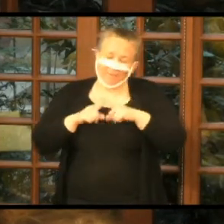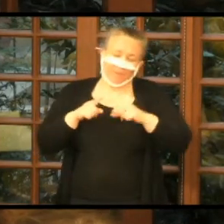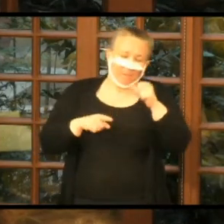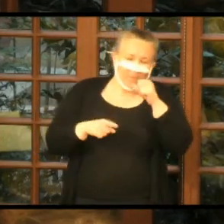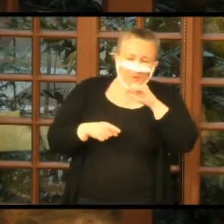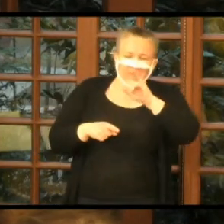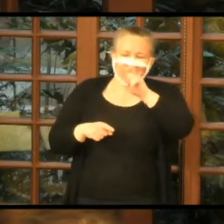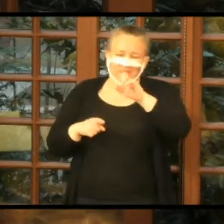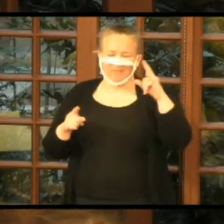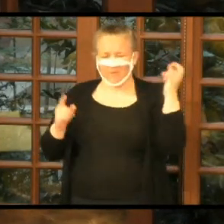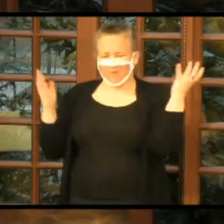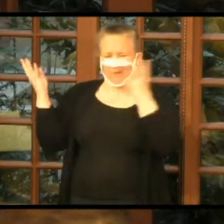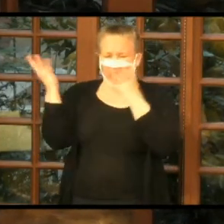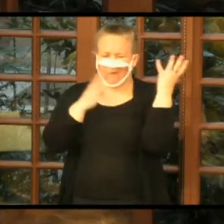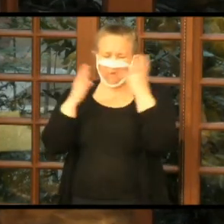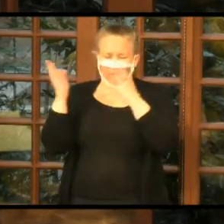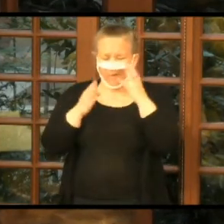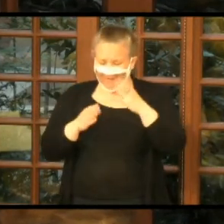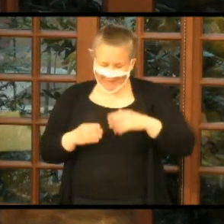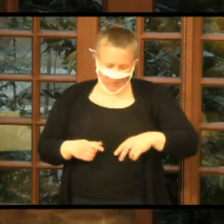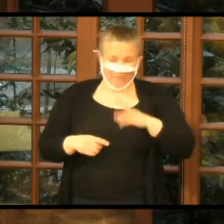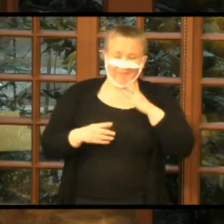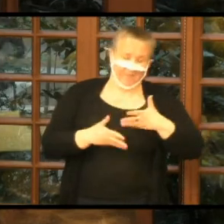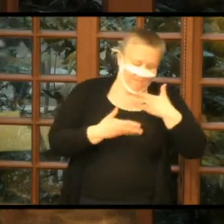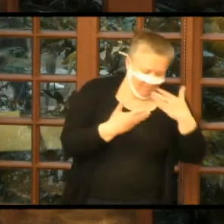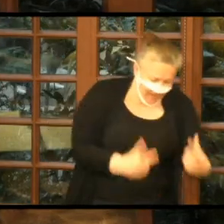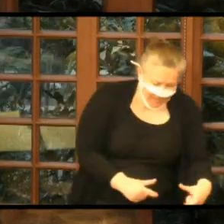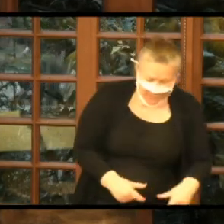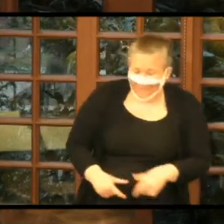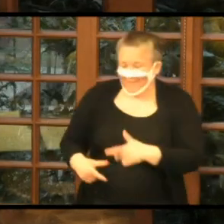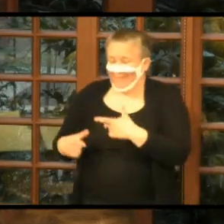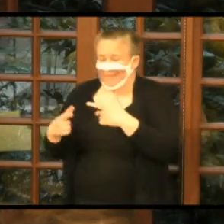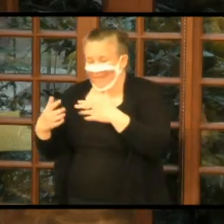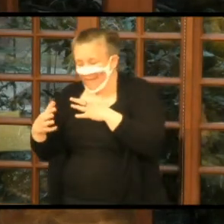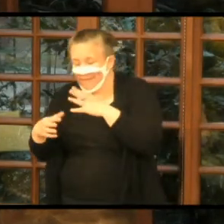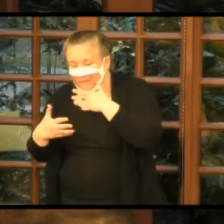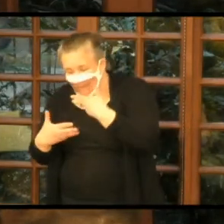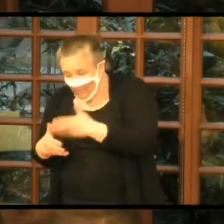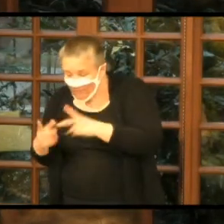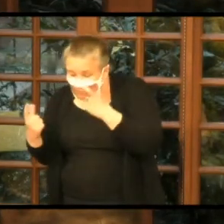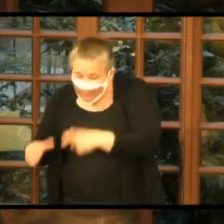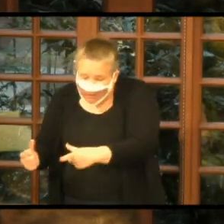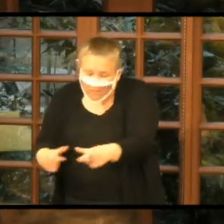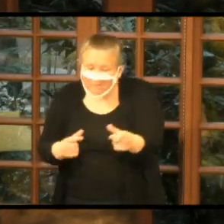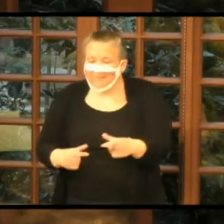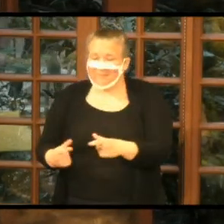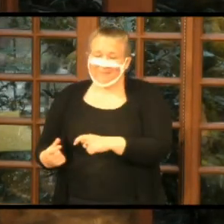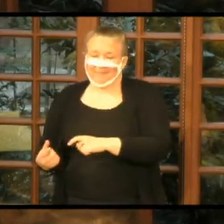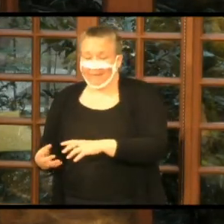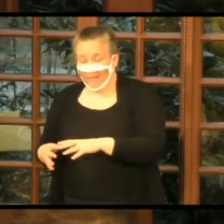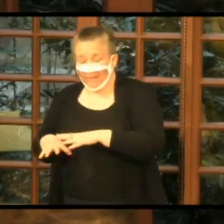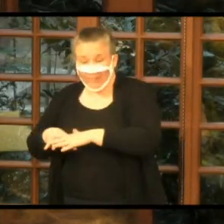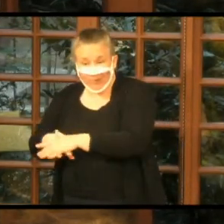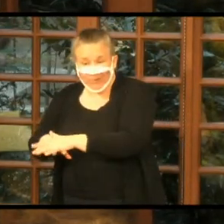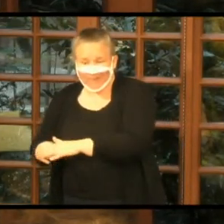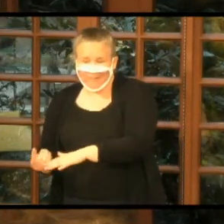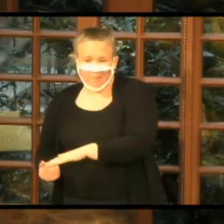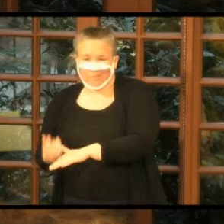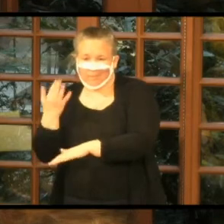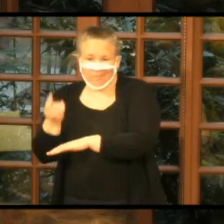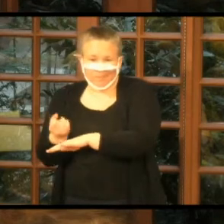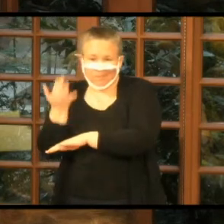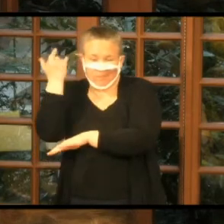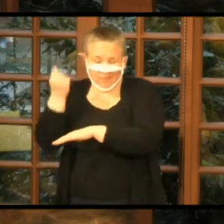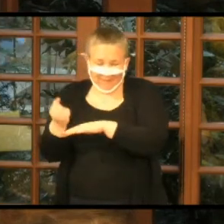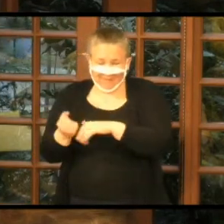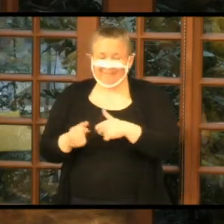bars, over puddles and vomit and grates ejaculating steam. She walked until the dawn began to thin out the darkness,